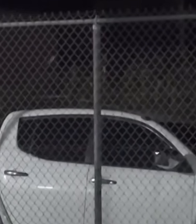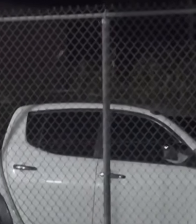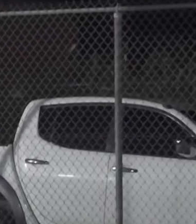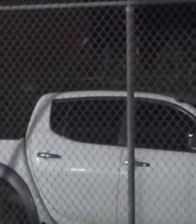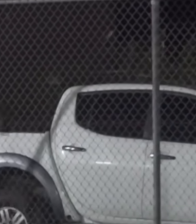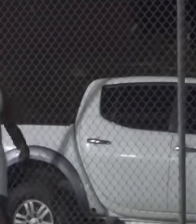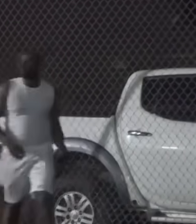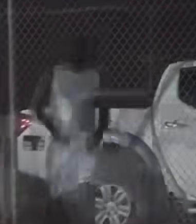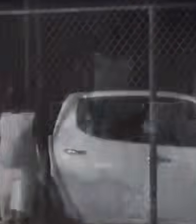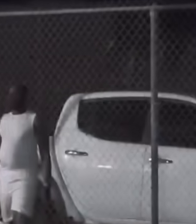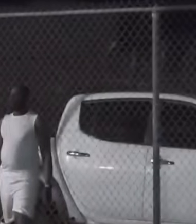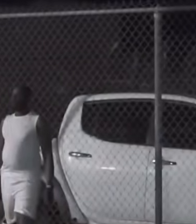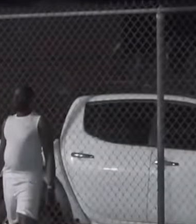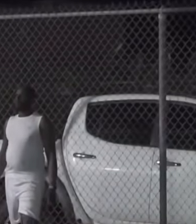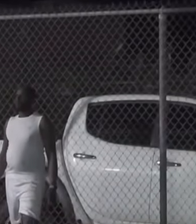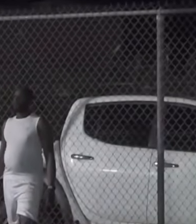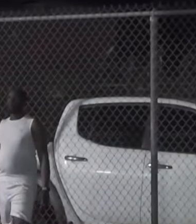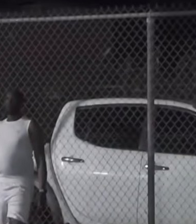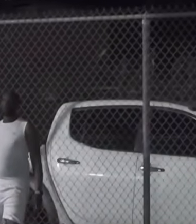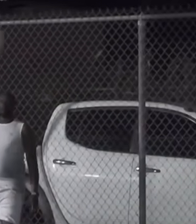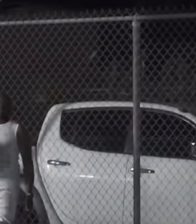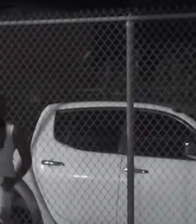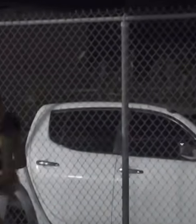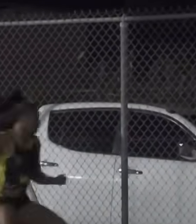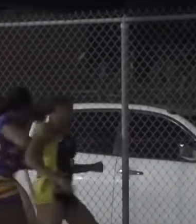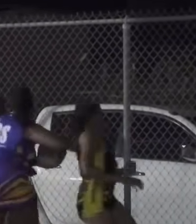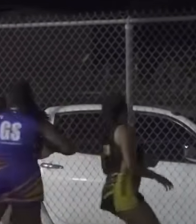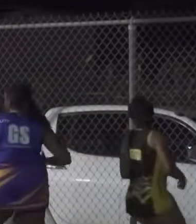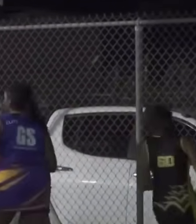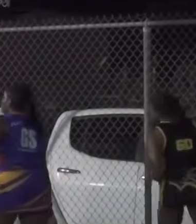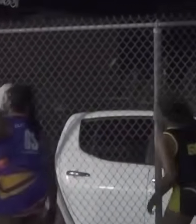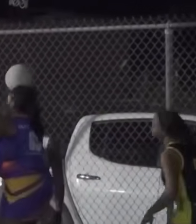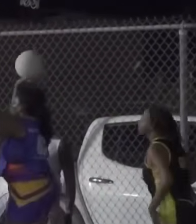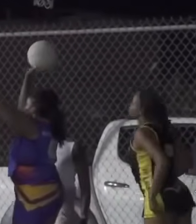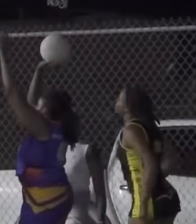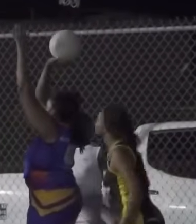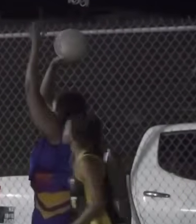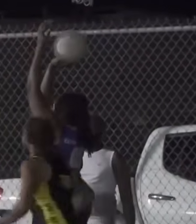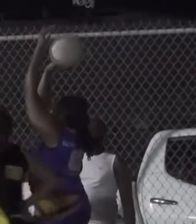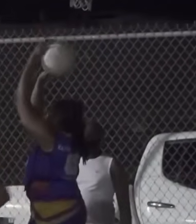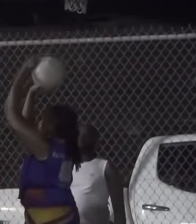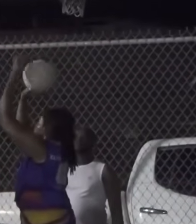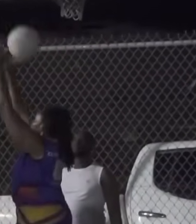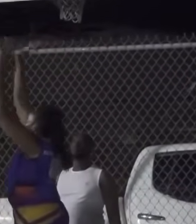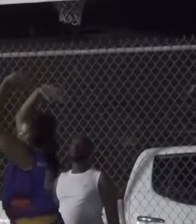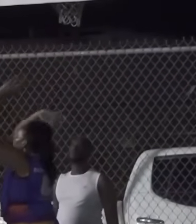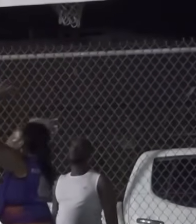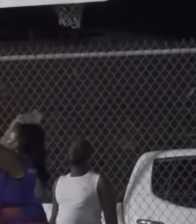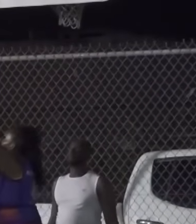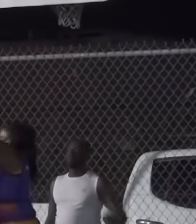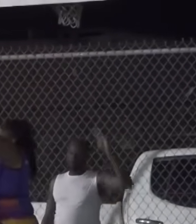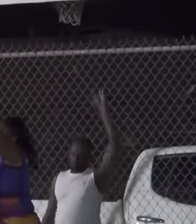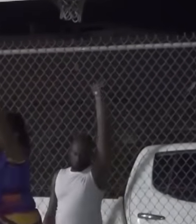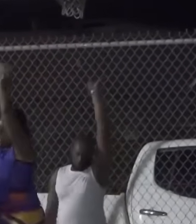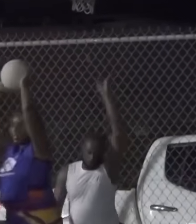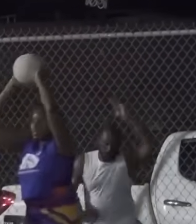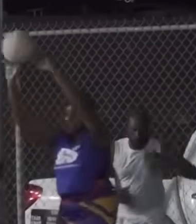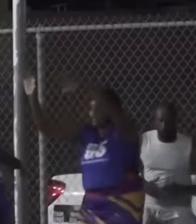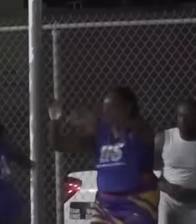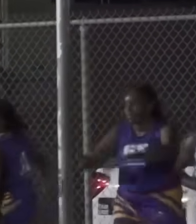most impressive stats. UE were struggling to cope with the imposing Agard, who helped Villa to regain the